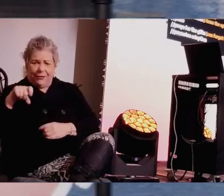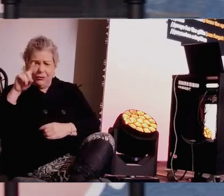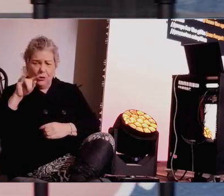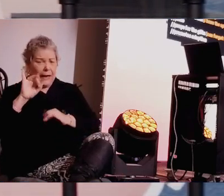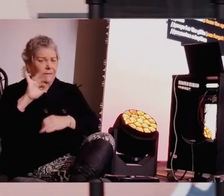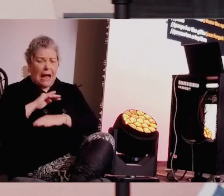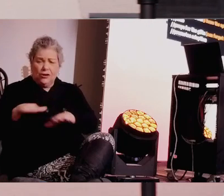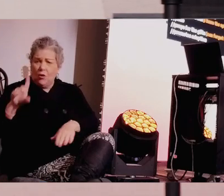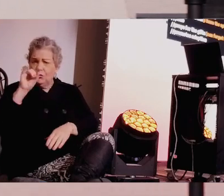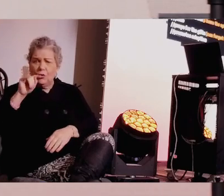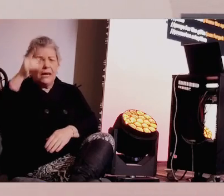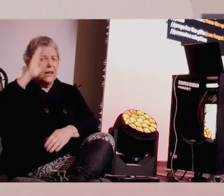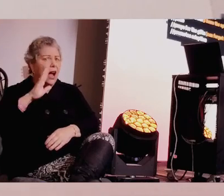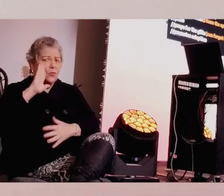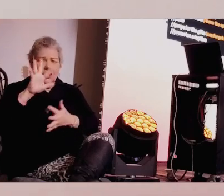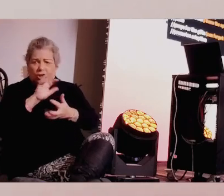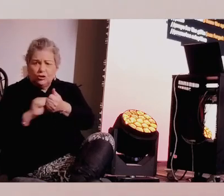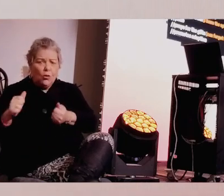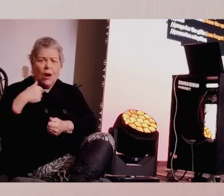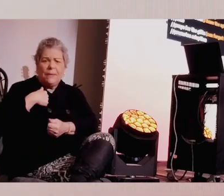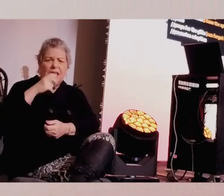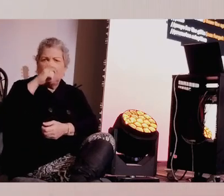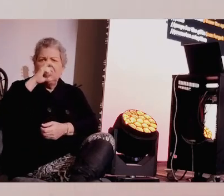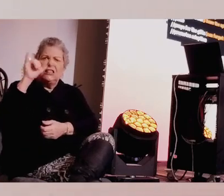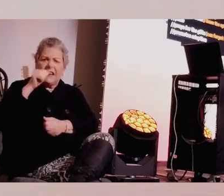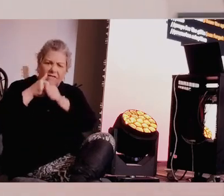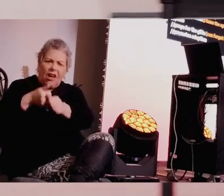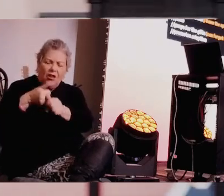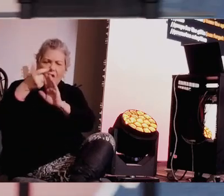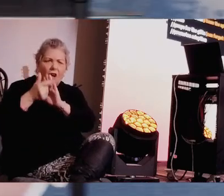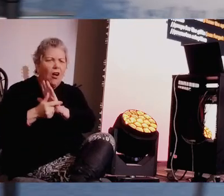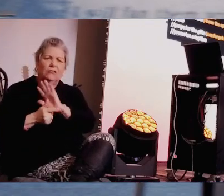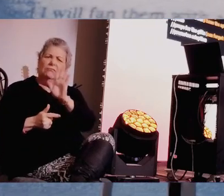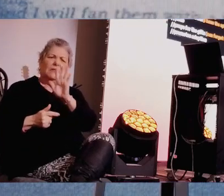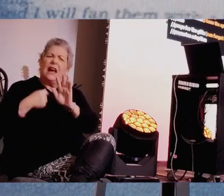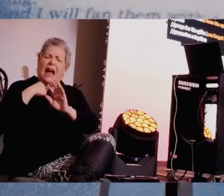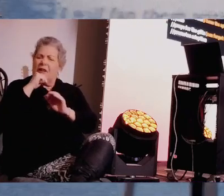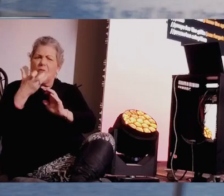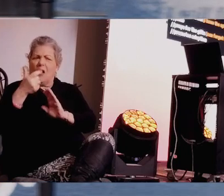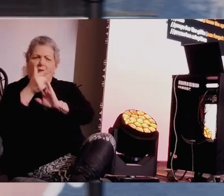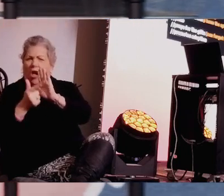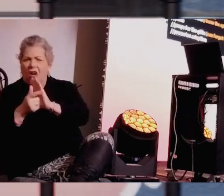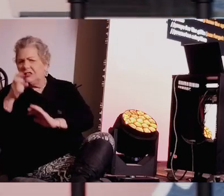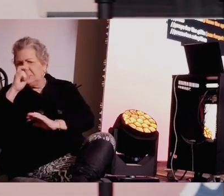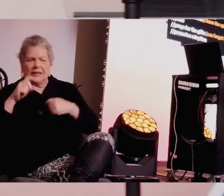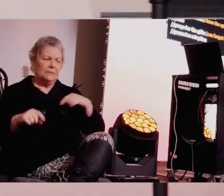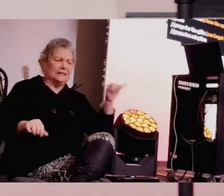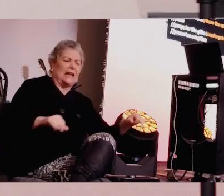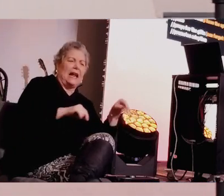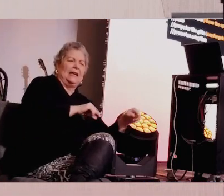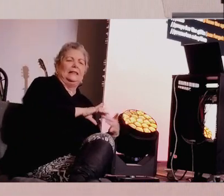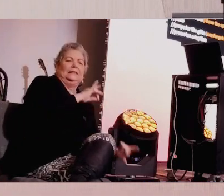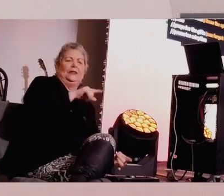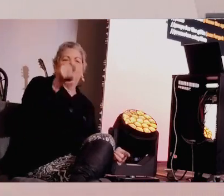me. It's very much law-based. Right? So, well, I don't want the law, so I'm going to stay over in this camp. You guys can camp out in the law